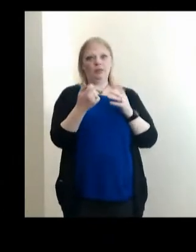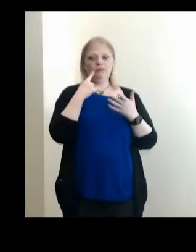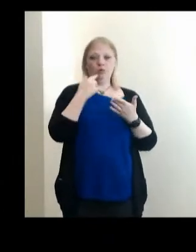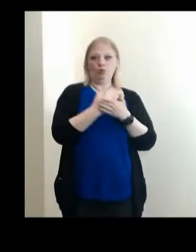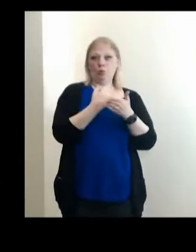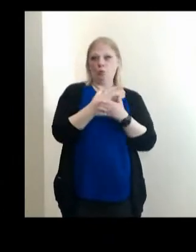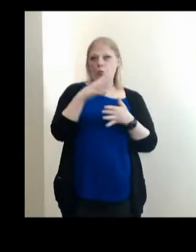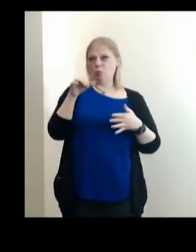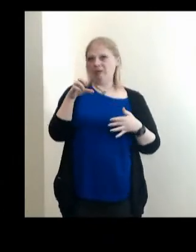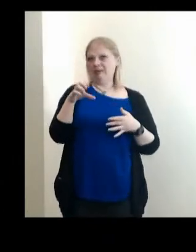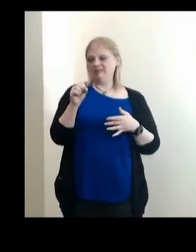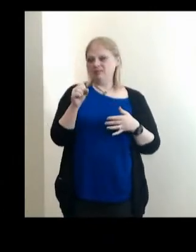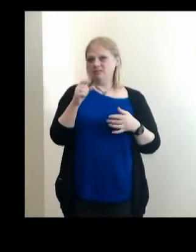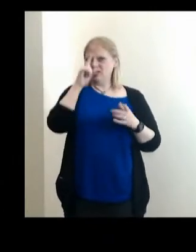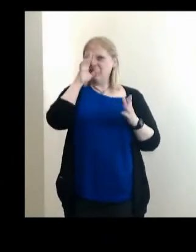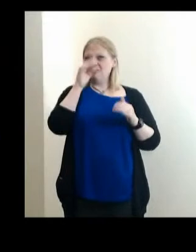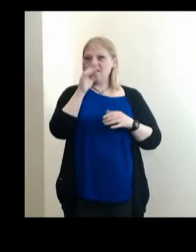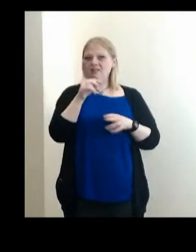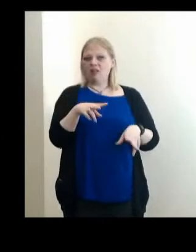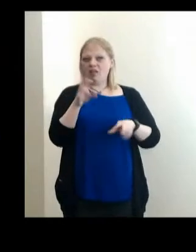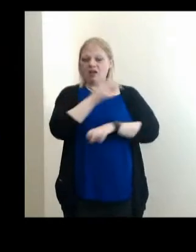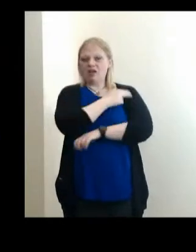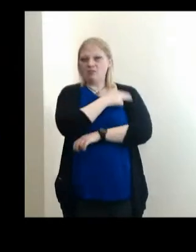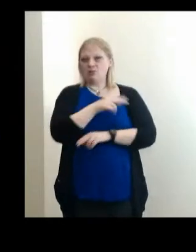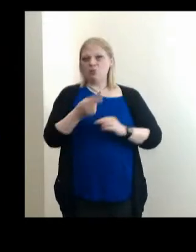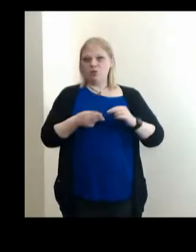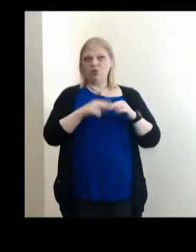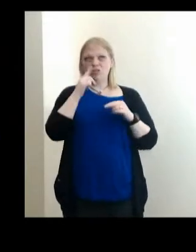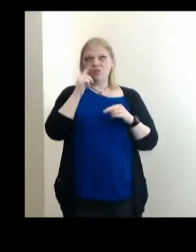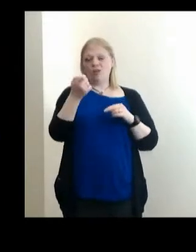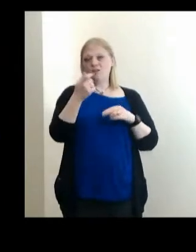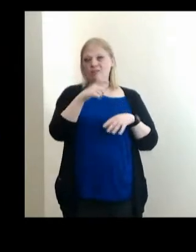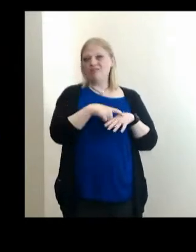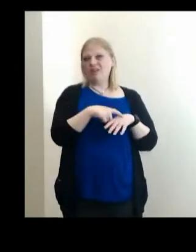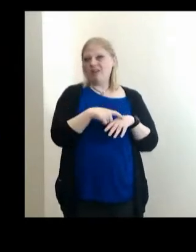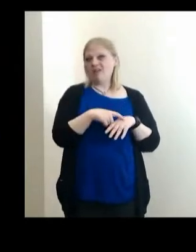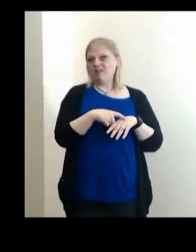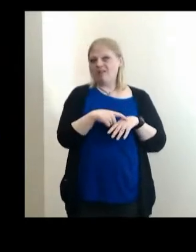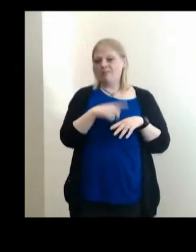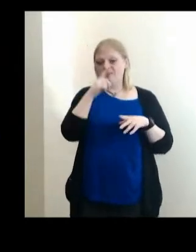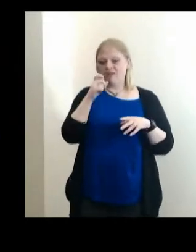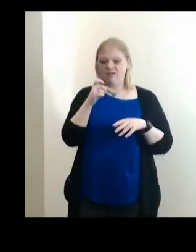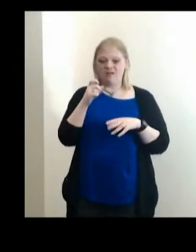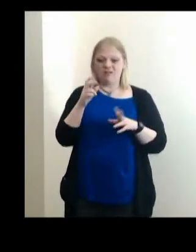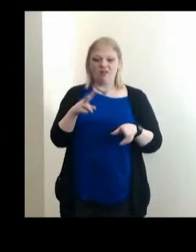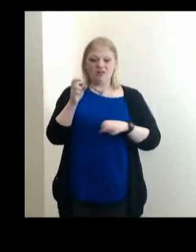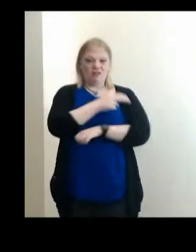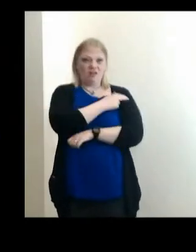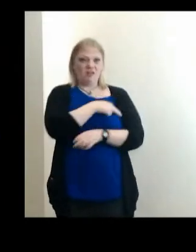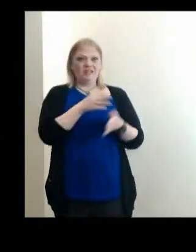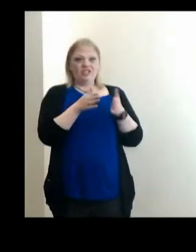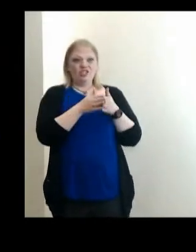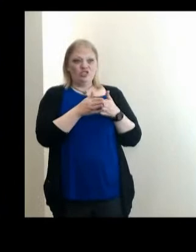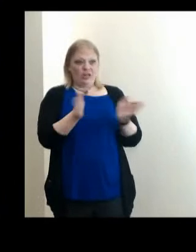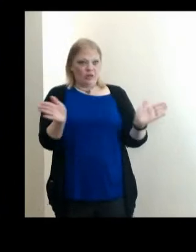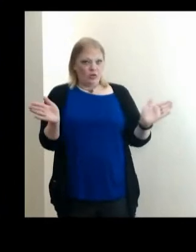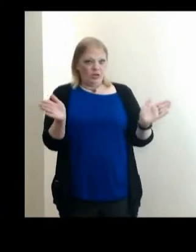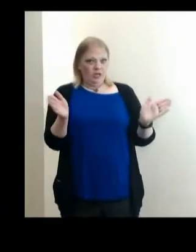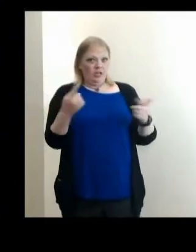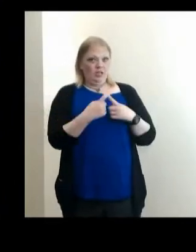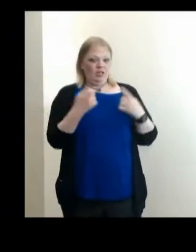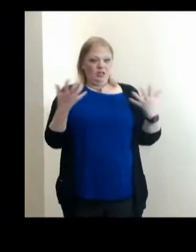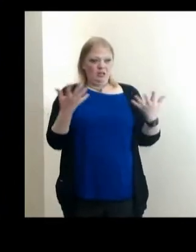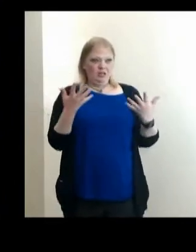cases, though I expect the hospitalizations to still increase for a little bit of time, because the hospitalization generally comes